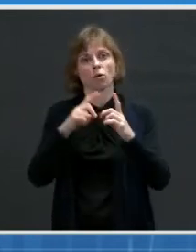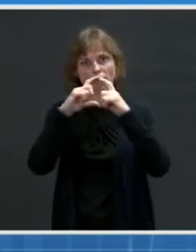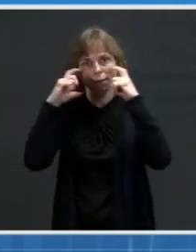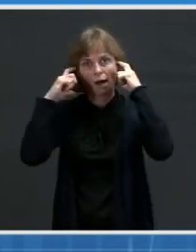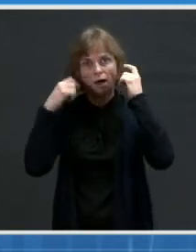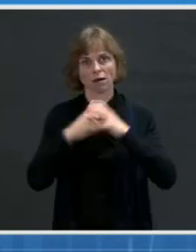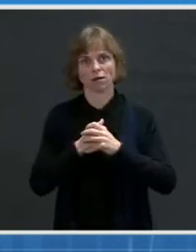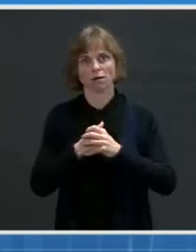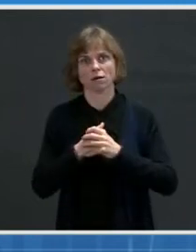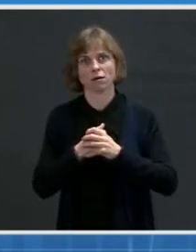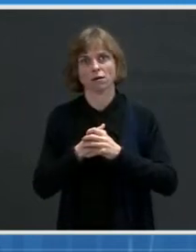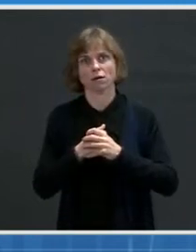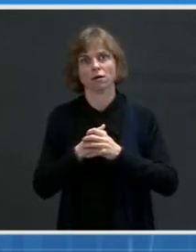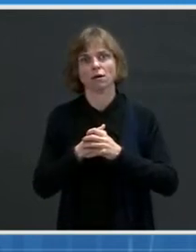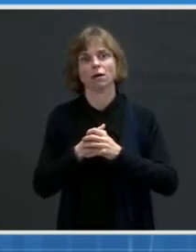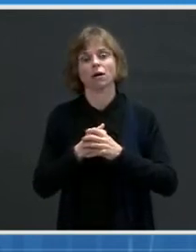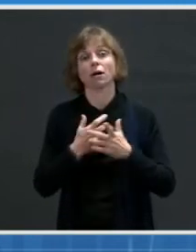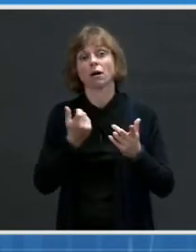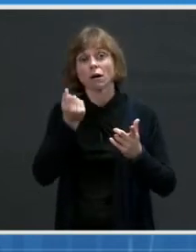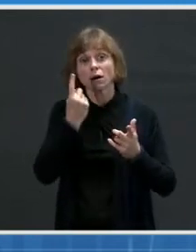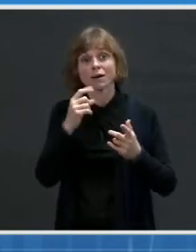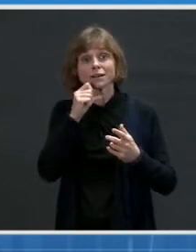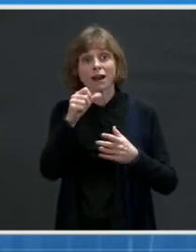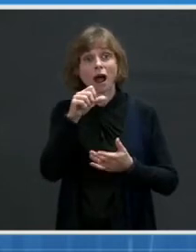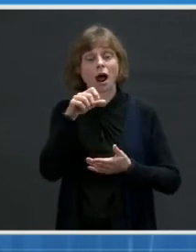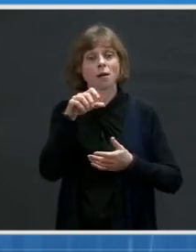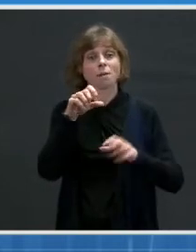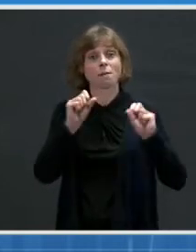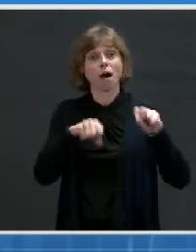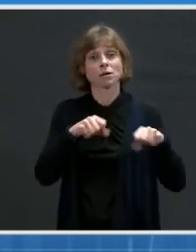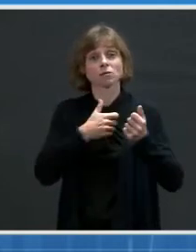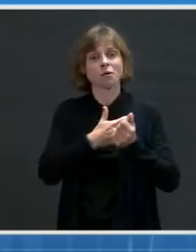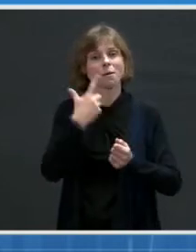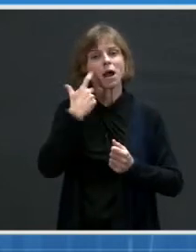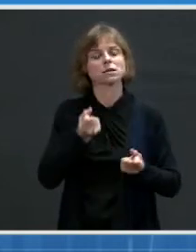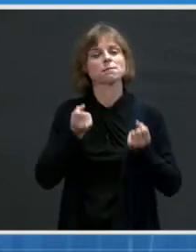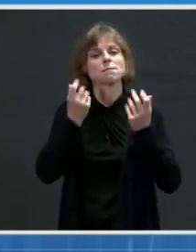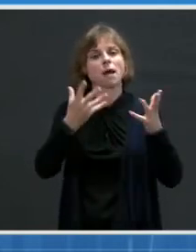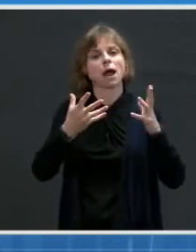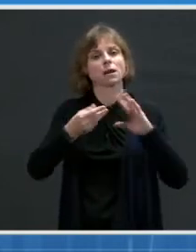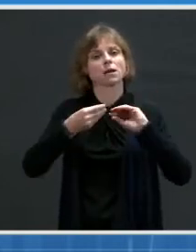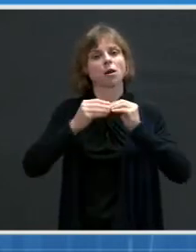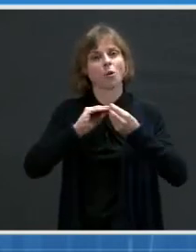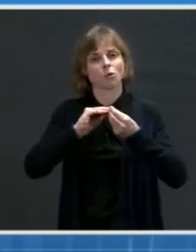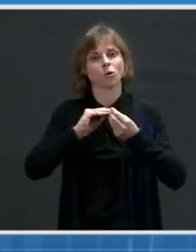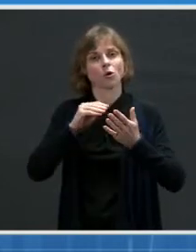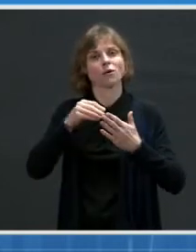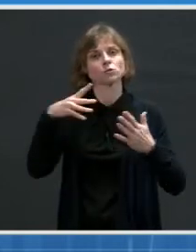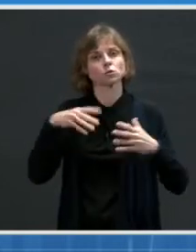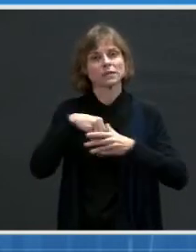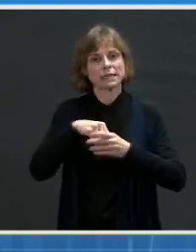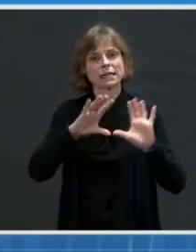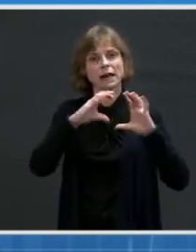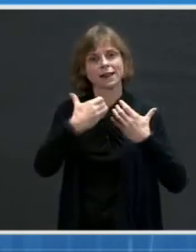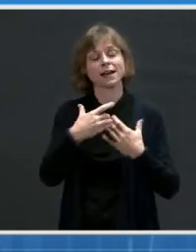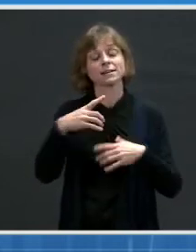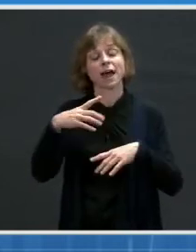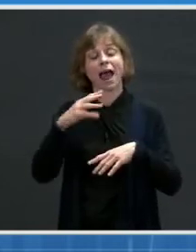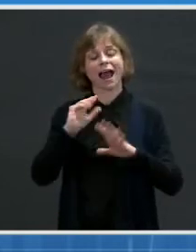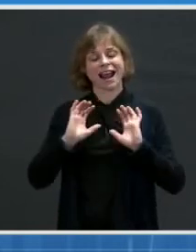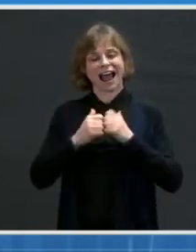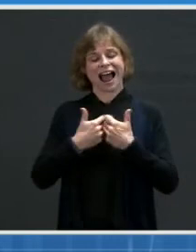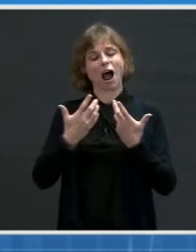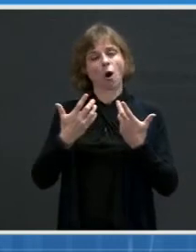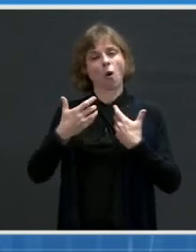at least 6 feet was not possible because of the high number of students in class, as well as because of classroom layouts.